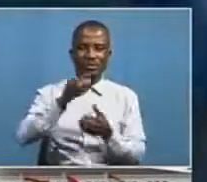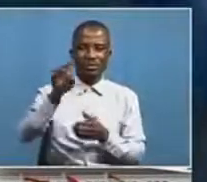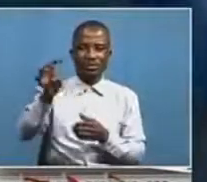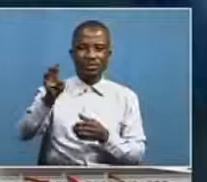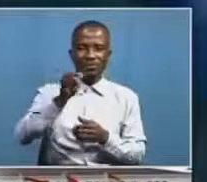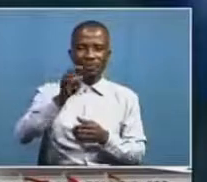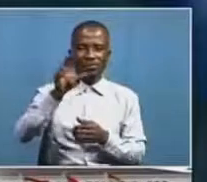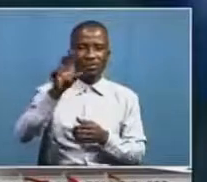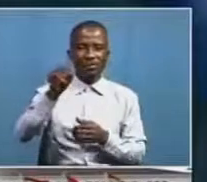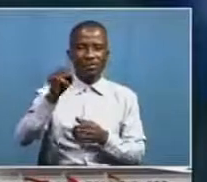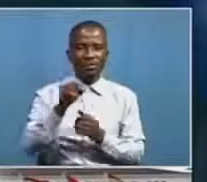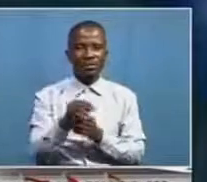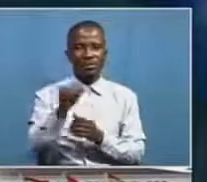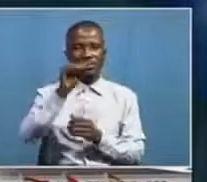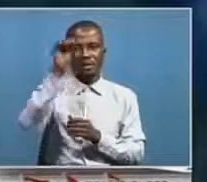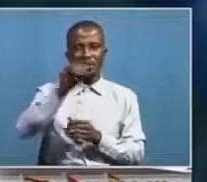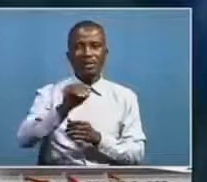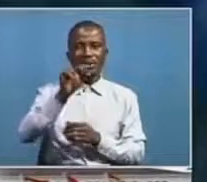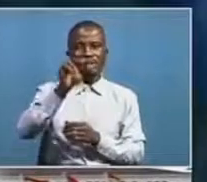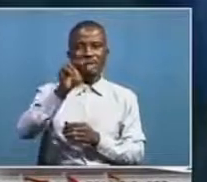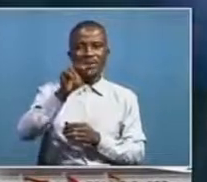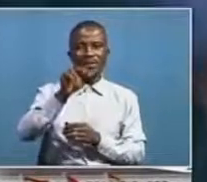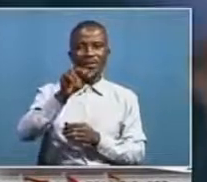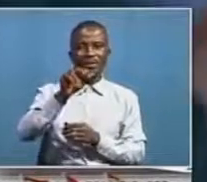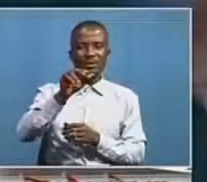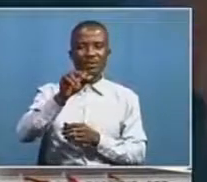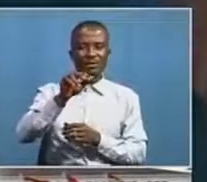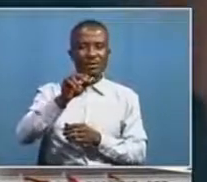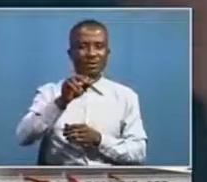6,780,430 as a percentage of